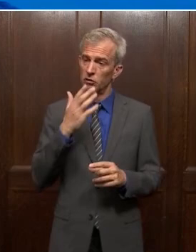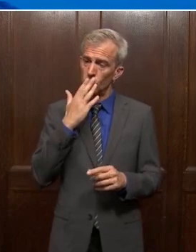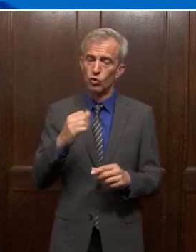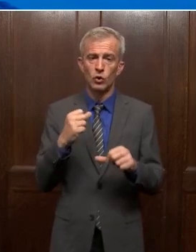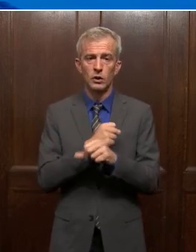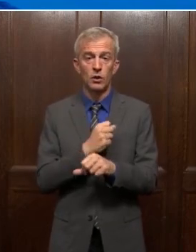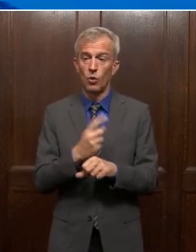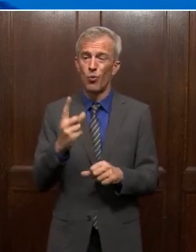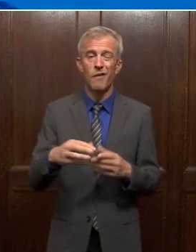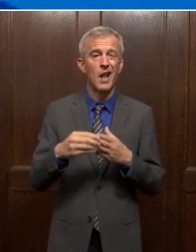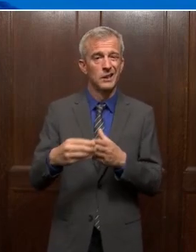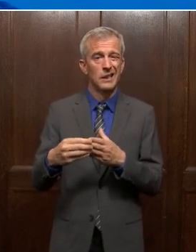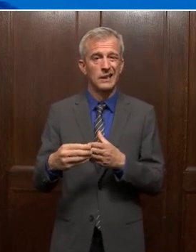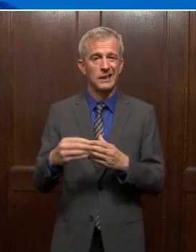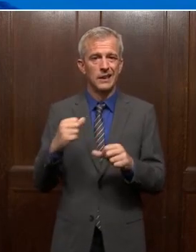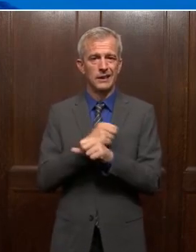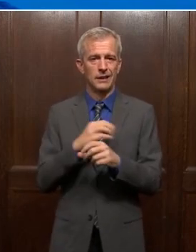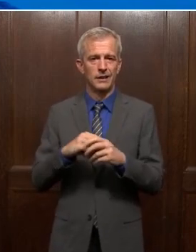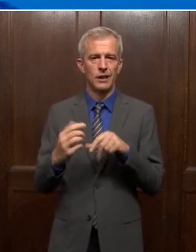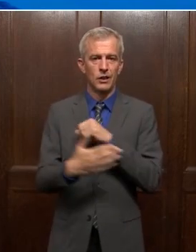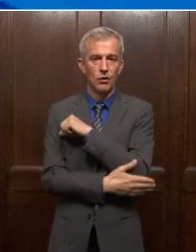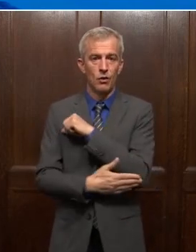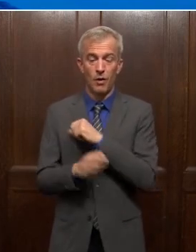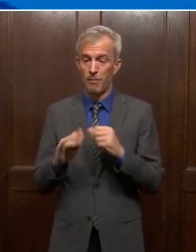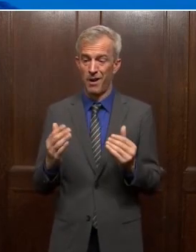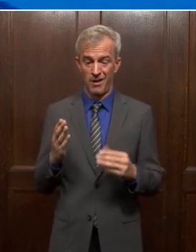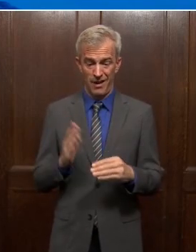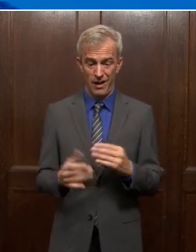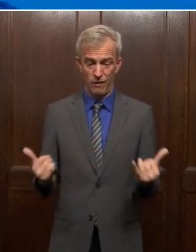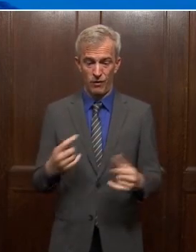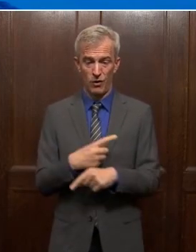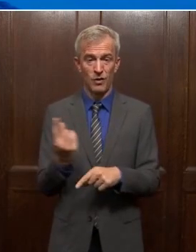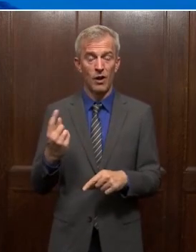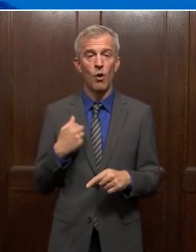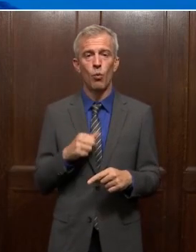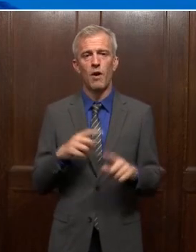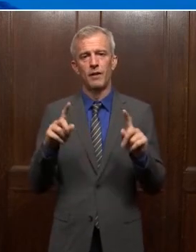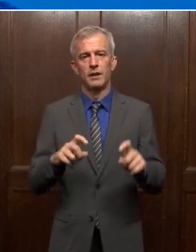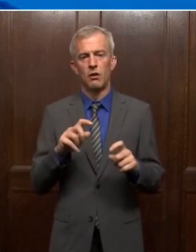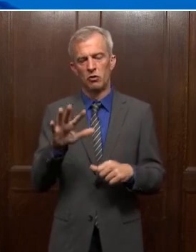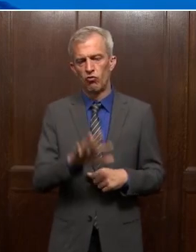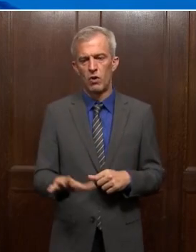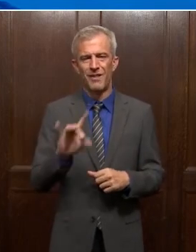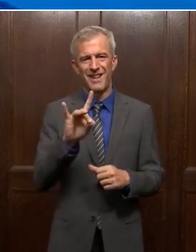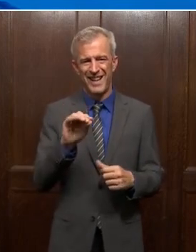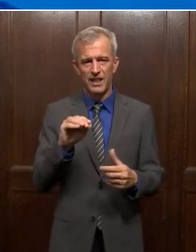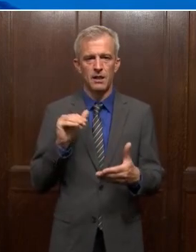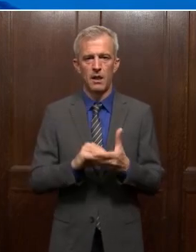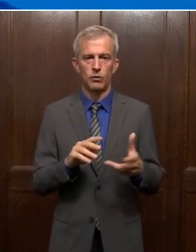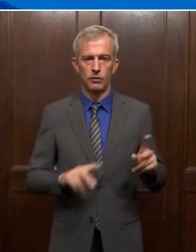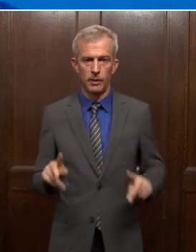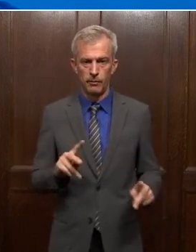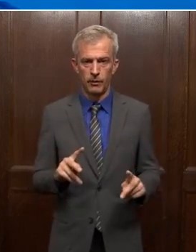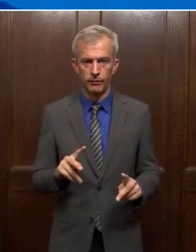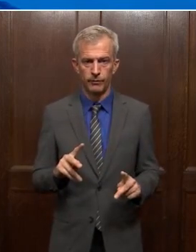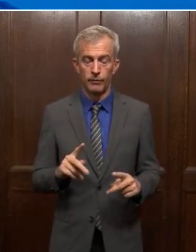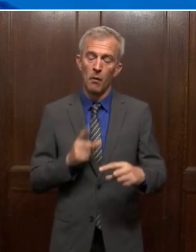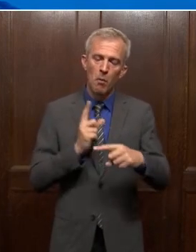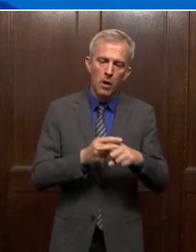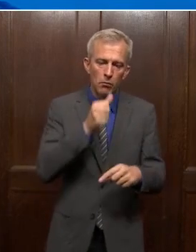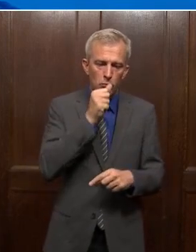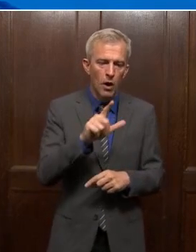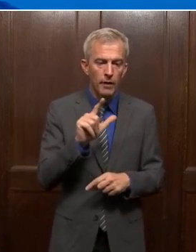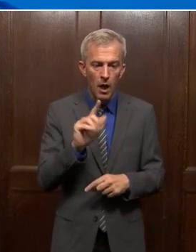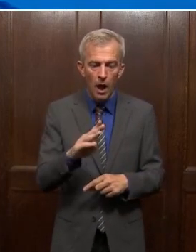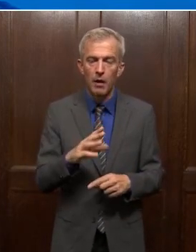in the country. And by the end of today, we will have tested through these centers approximately 80,000 people. Add private labs